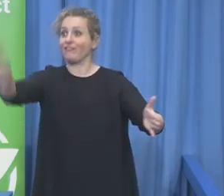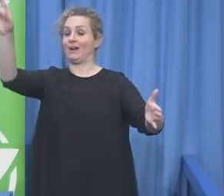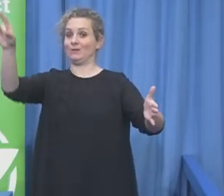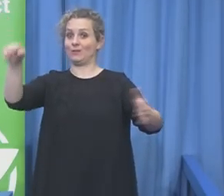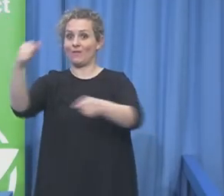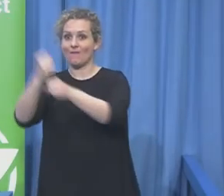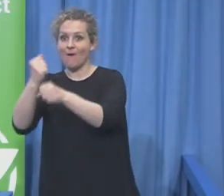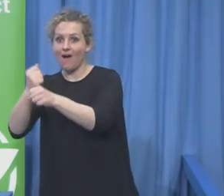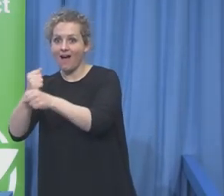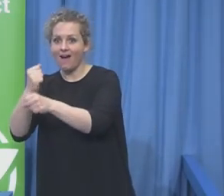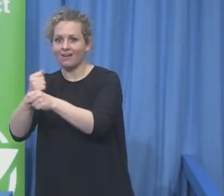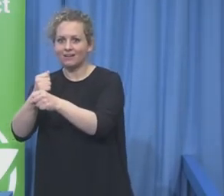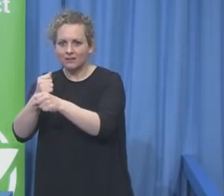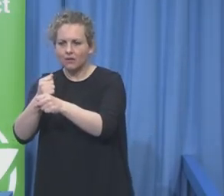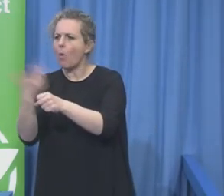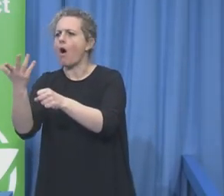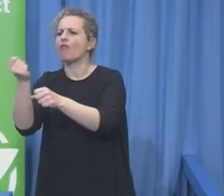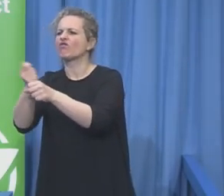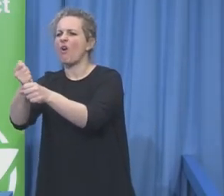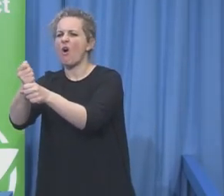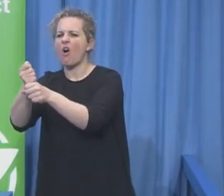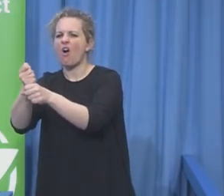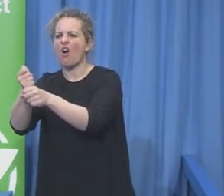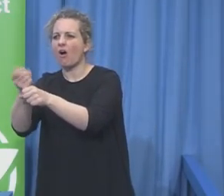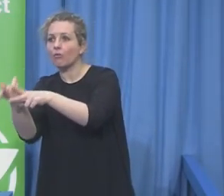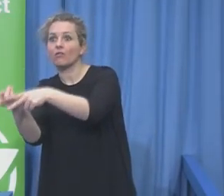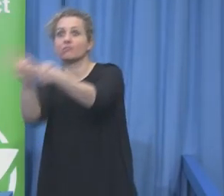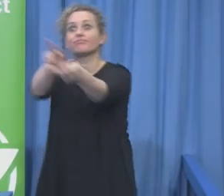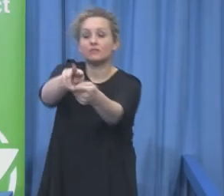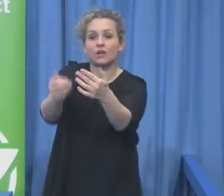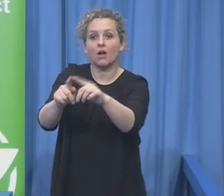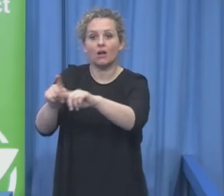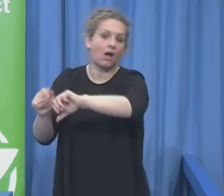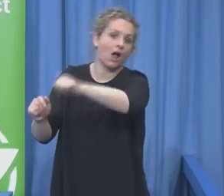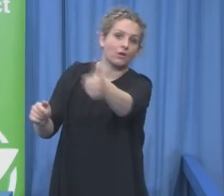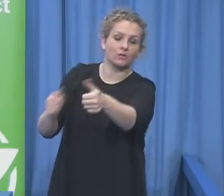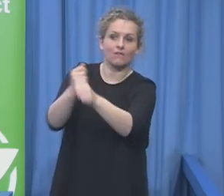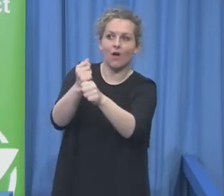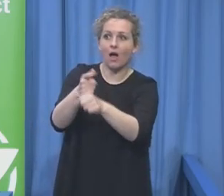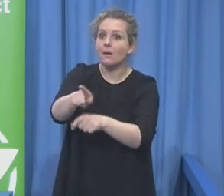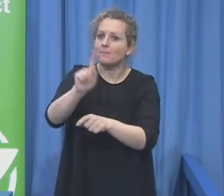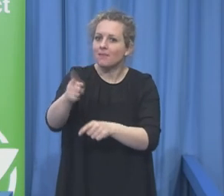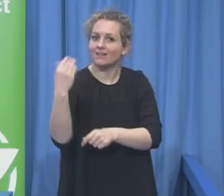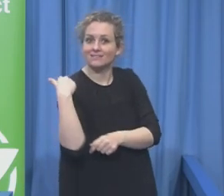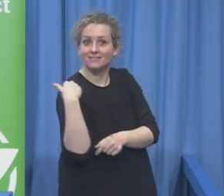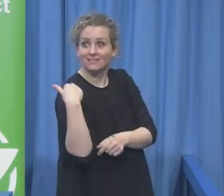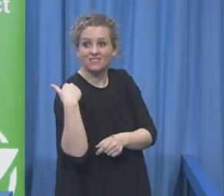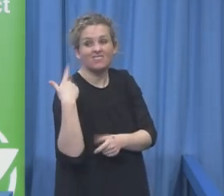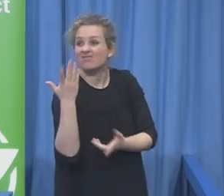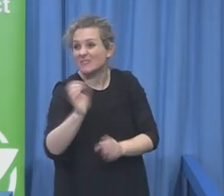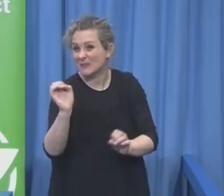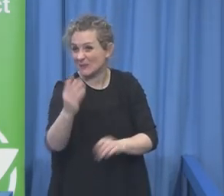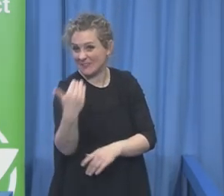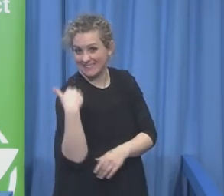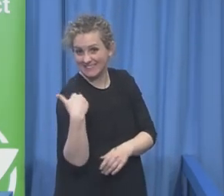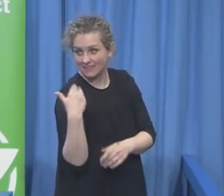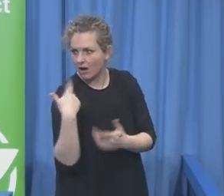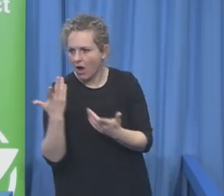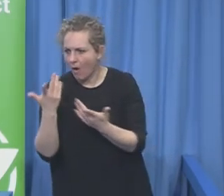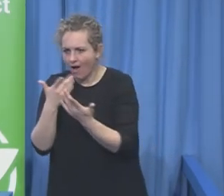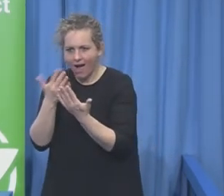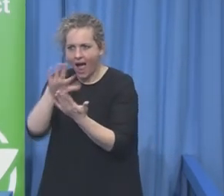they don't necessarily tell us, okay? So we're able to track them till a certain period. That's always been a big challenge,